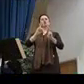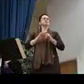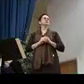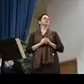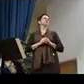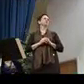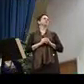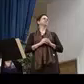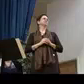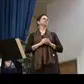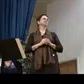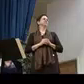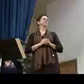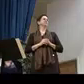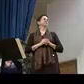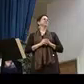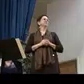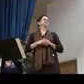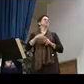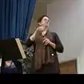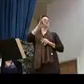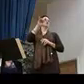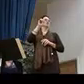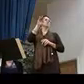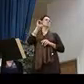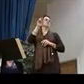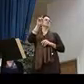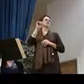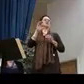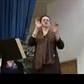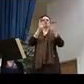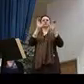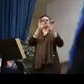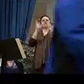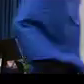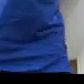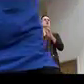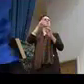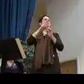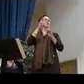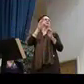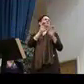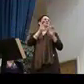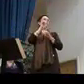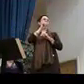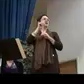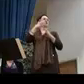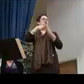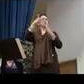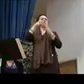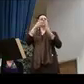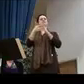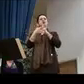Jacob Sterling Dunn. Certificate of Applied Science, Welding Technology, high honors.